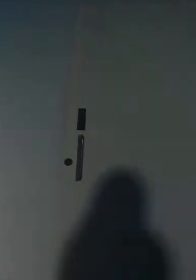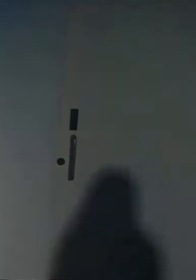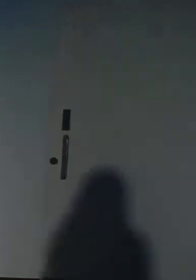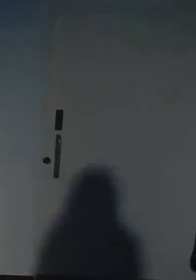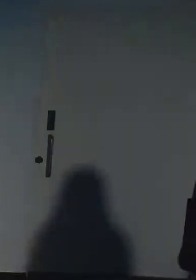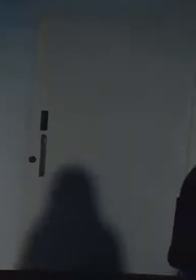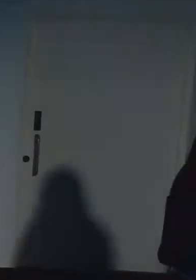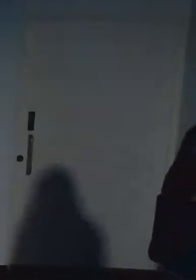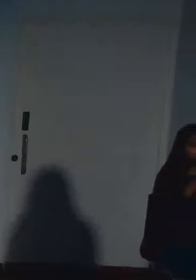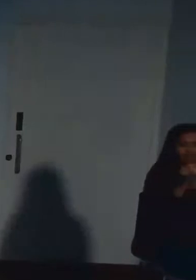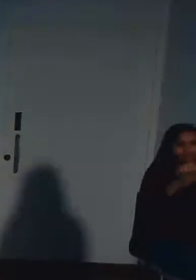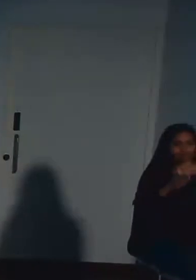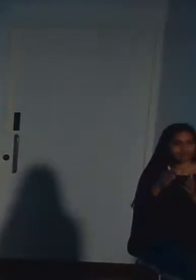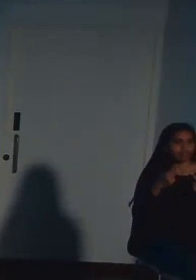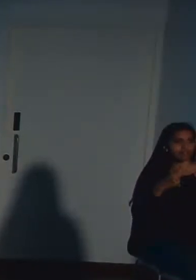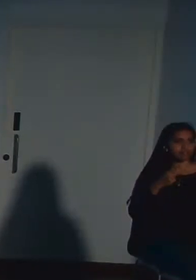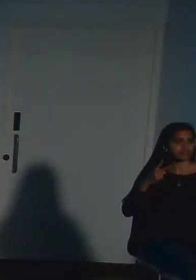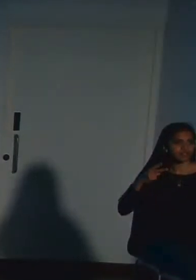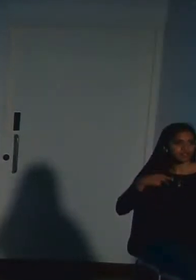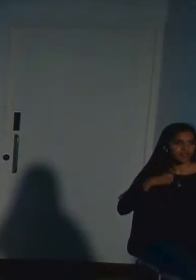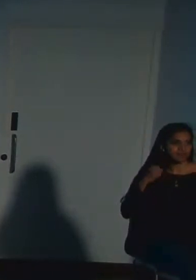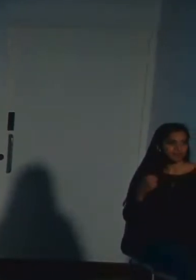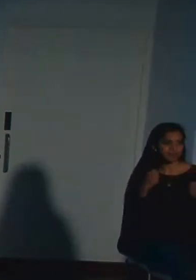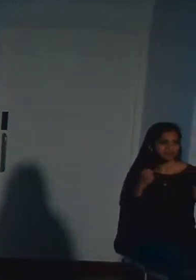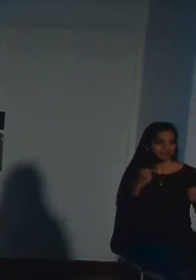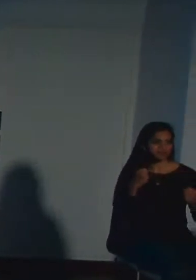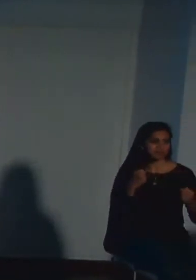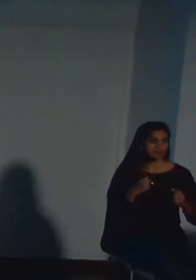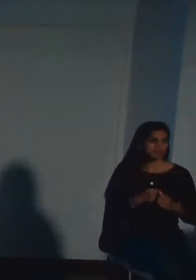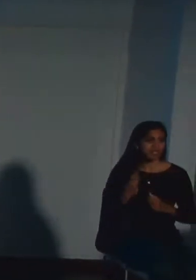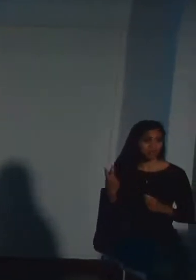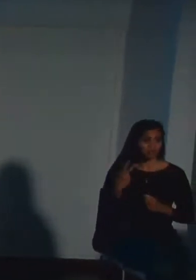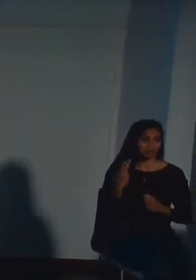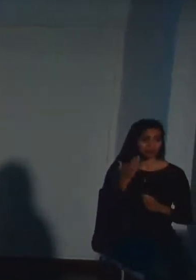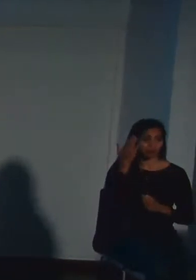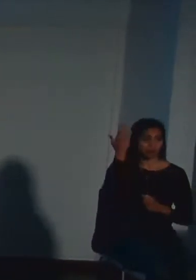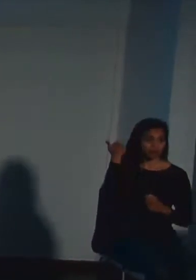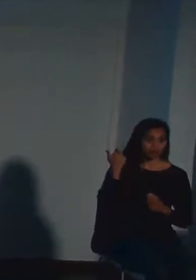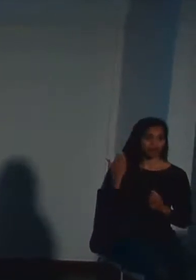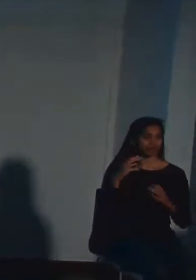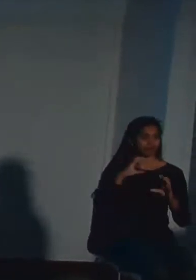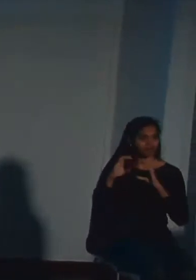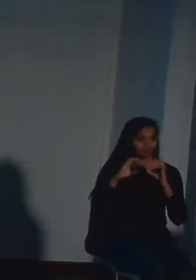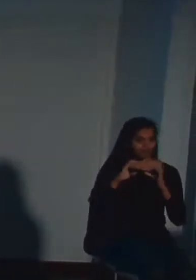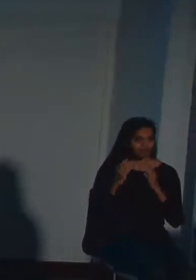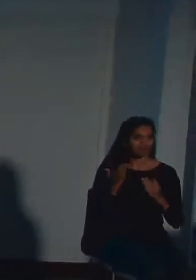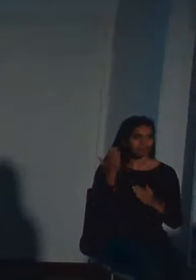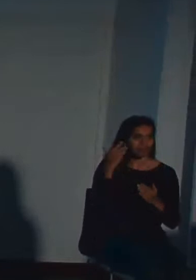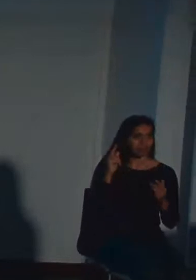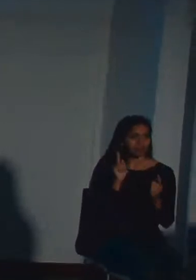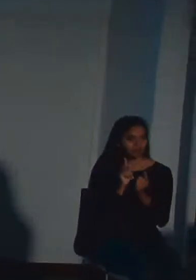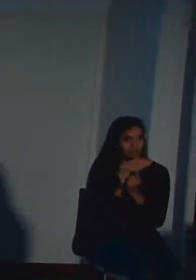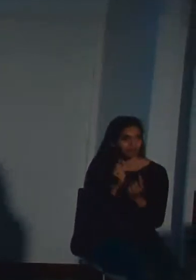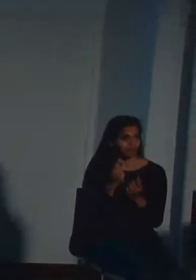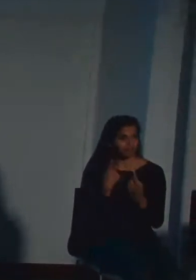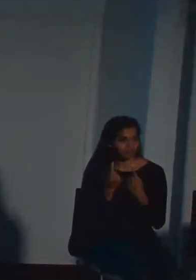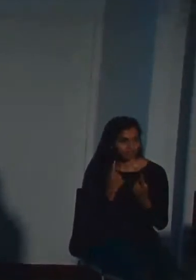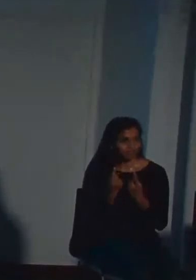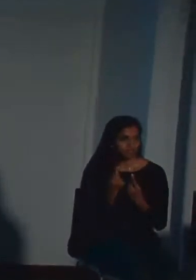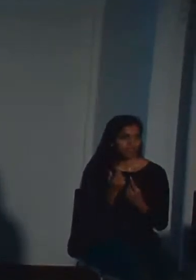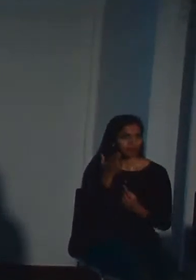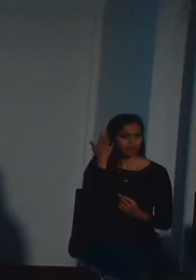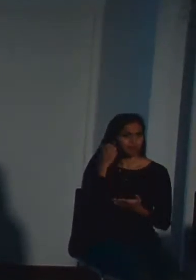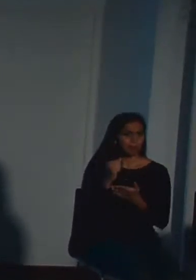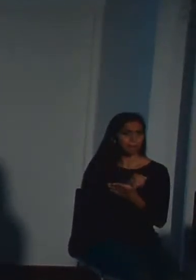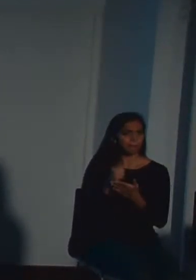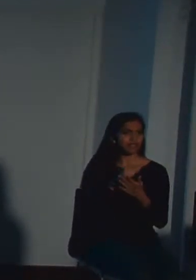And ironically, I think we have prepared and rehearsed and met for this conversation more than I ever